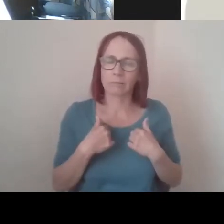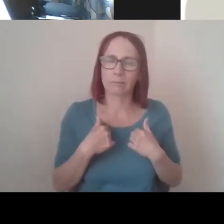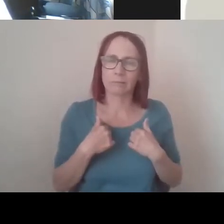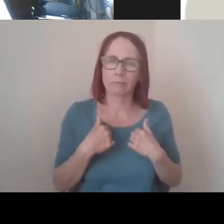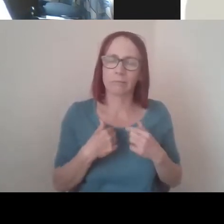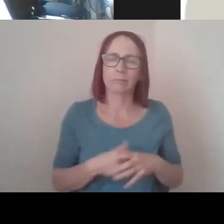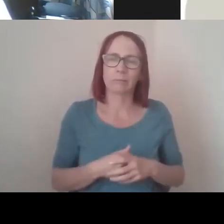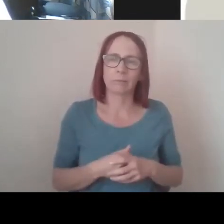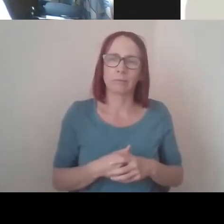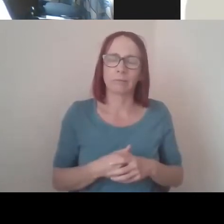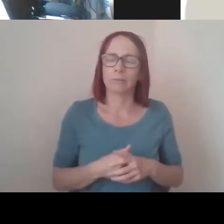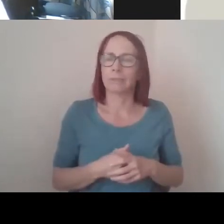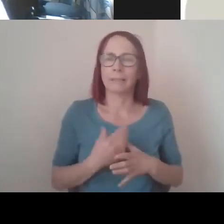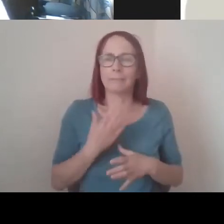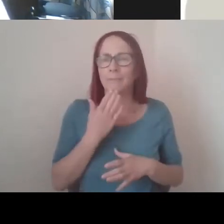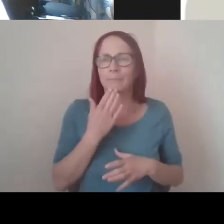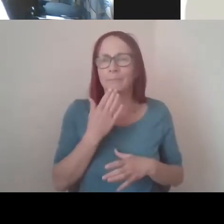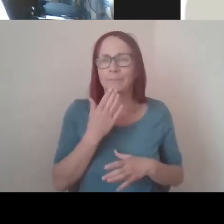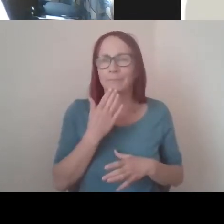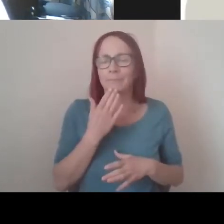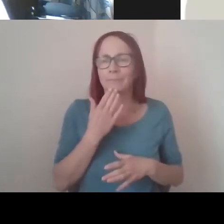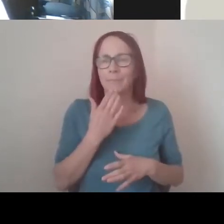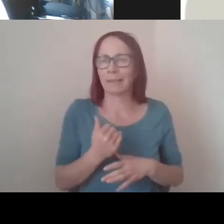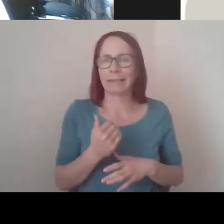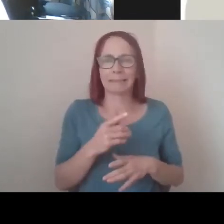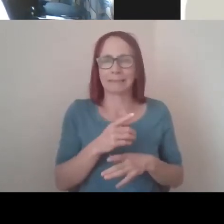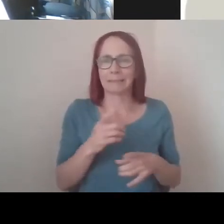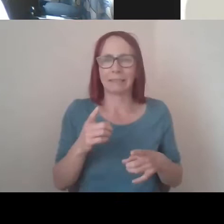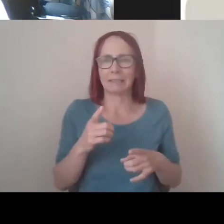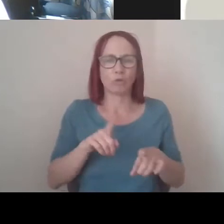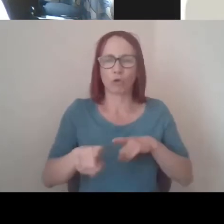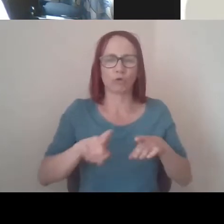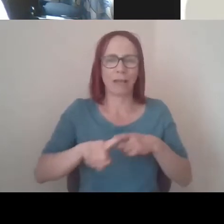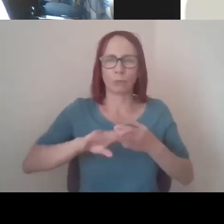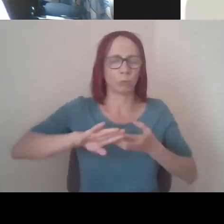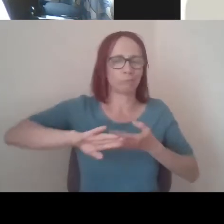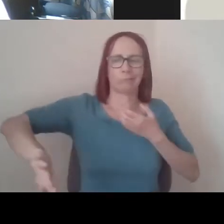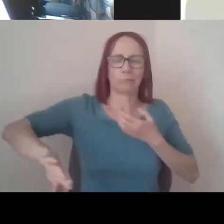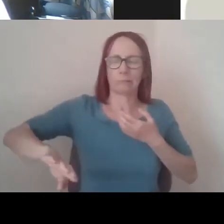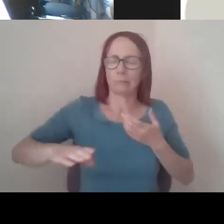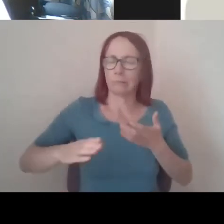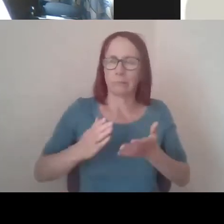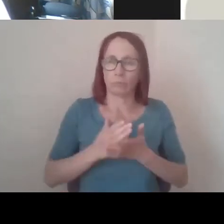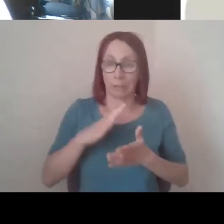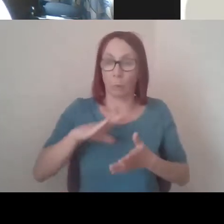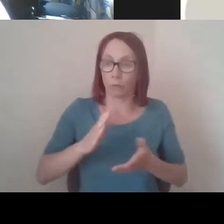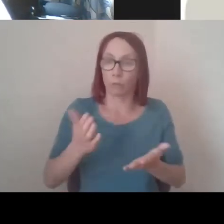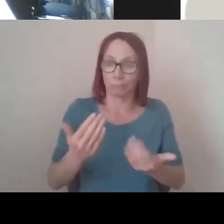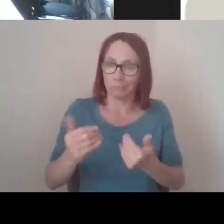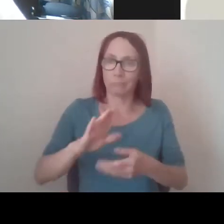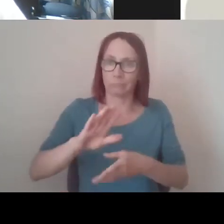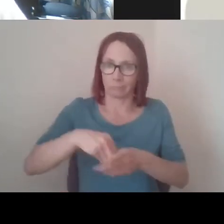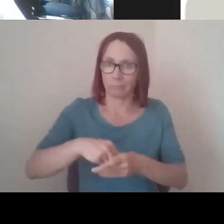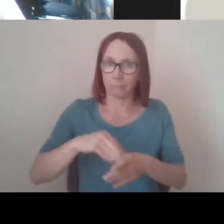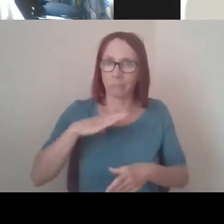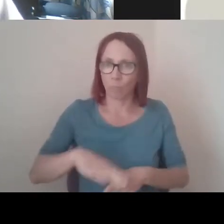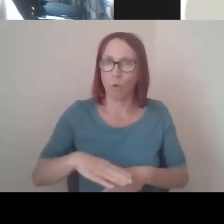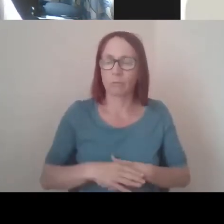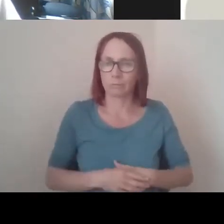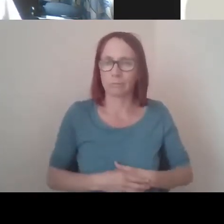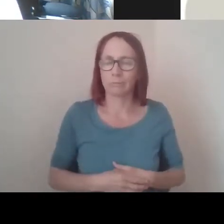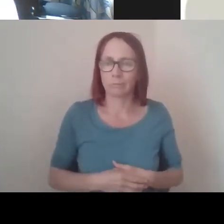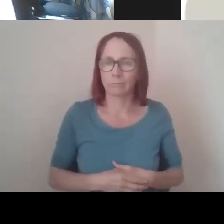I think, please don't think that people will try and keep you out. I think quite the opposite. They will be very welcoming of